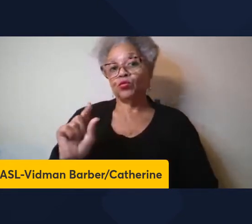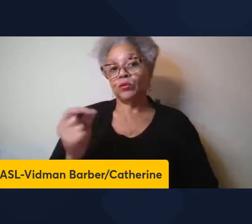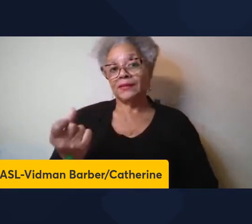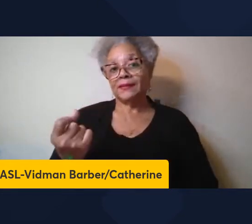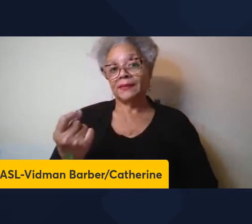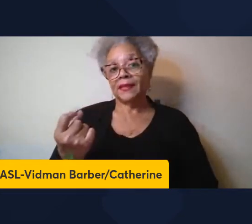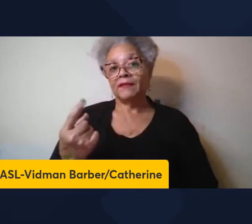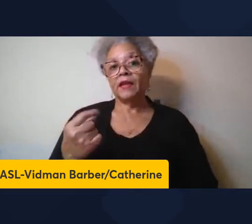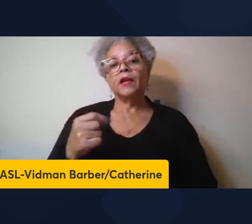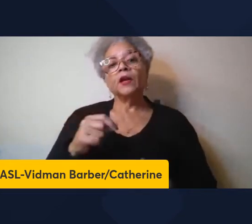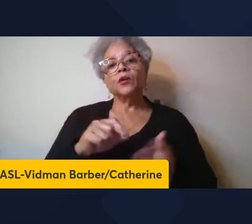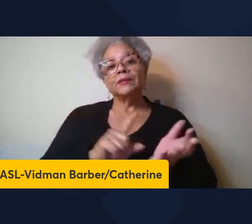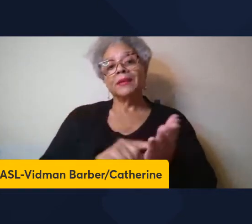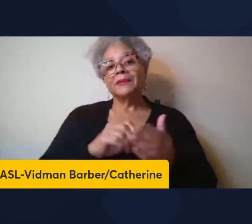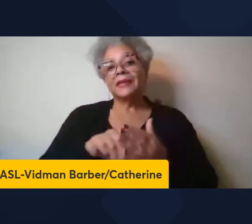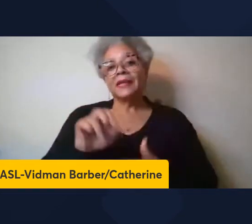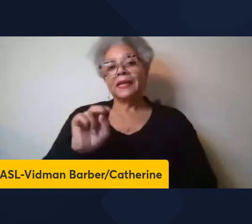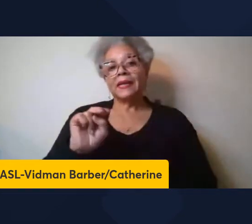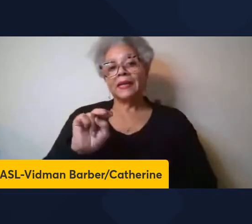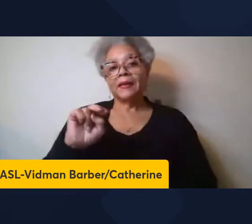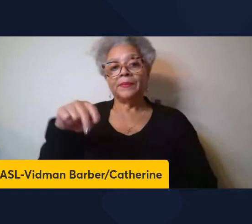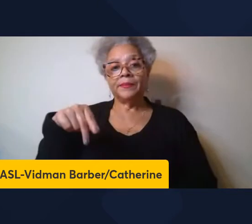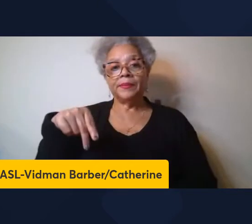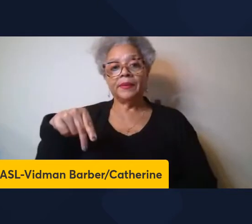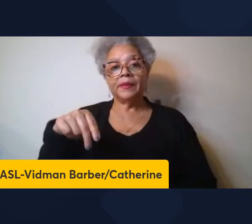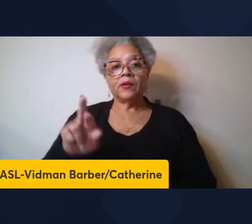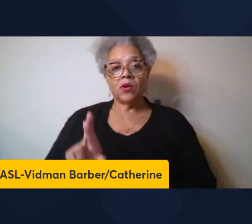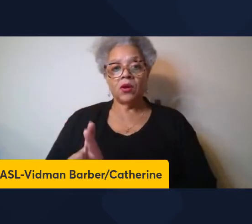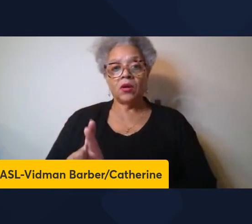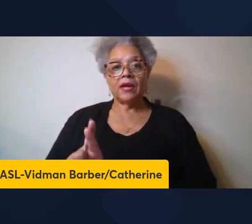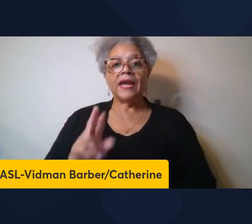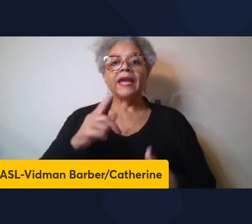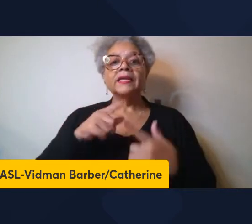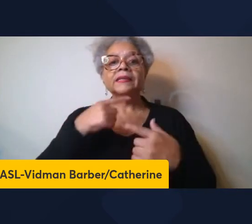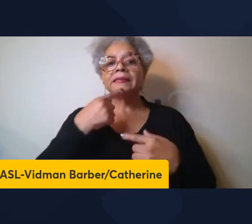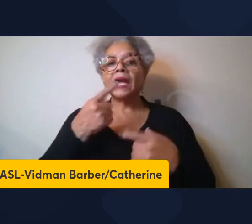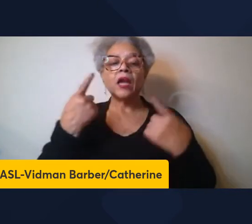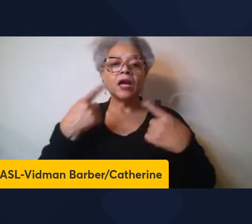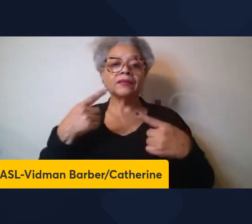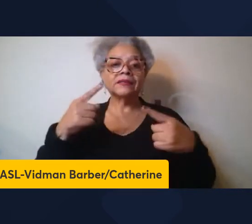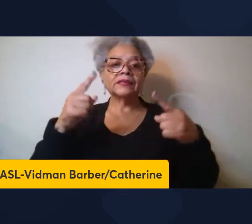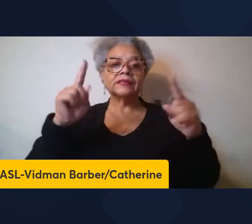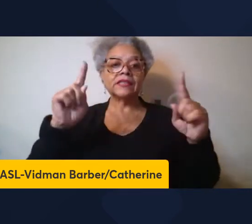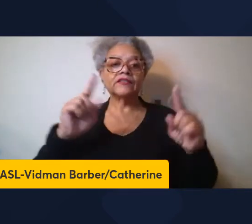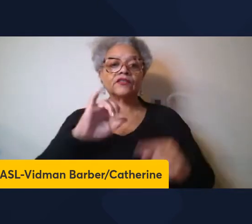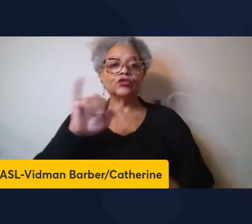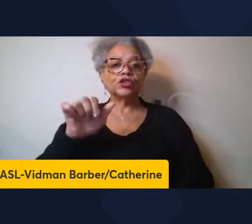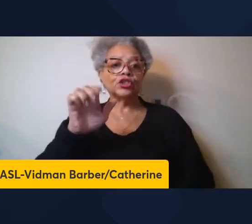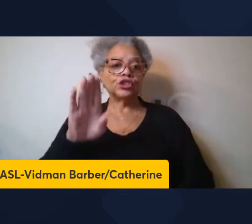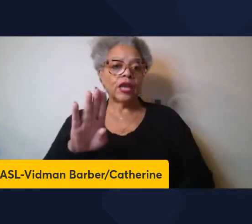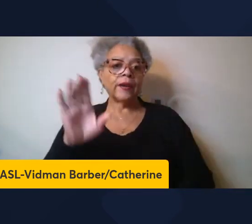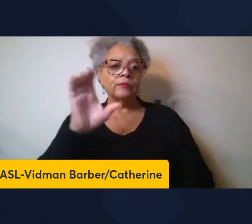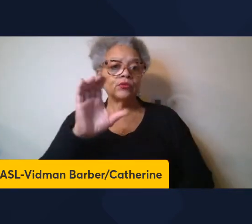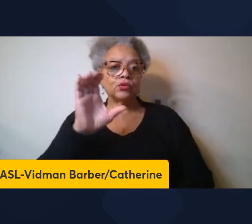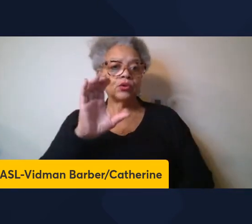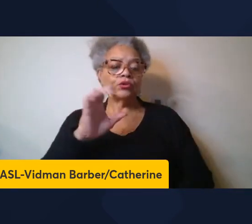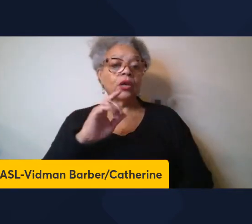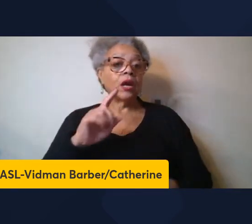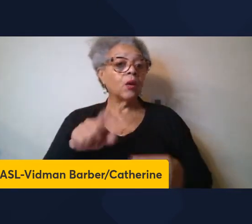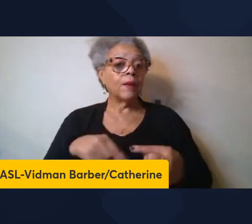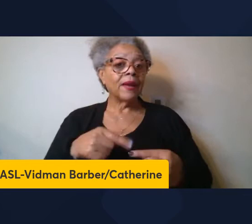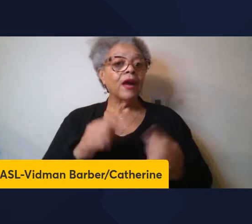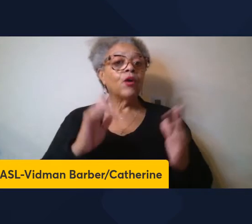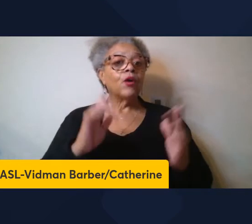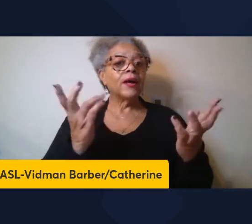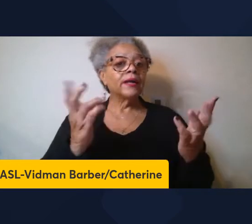in NPR, and the title of that article was "A Successful Job Search is All About